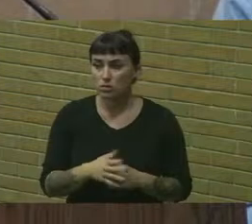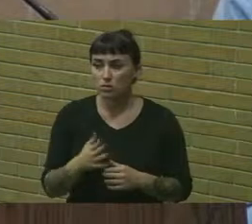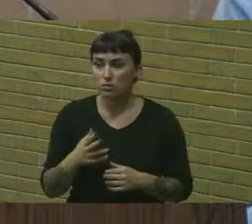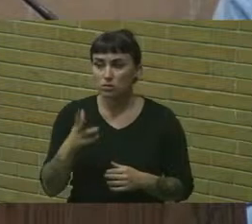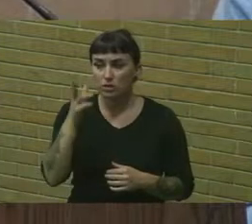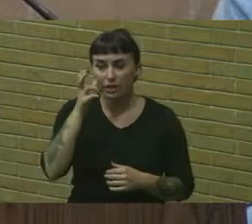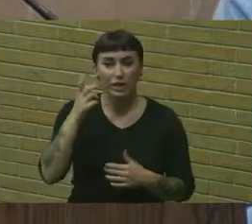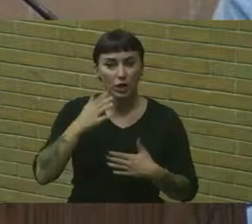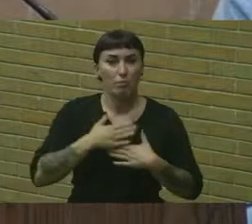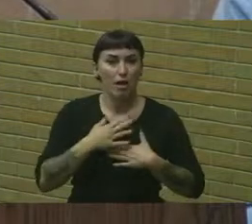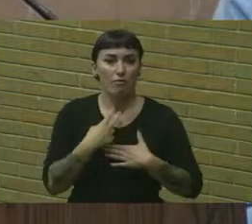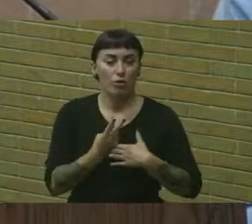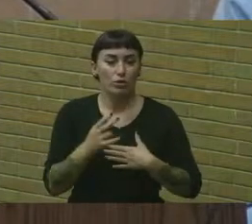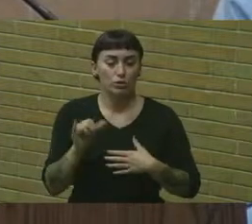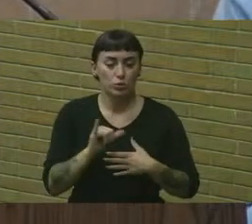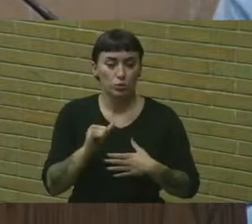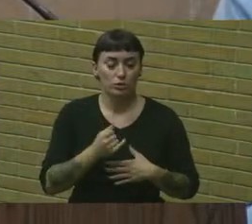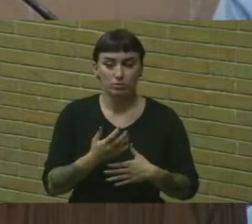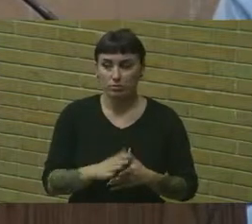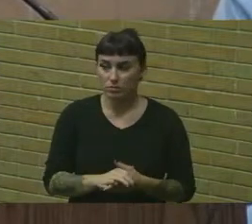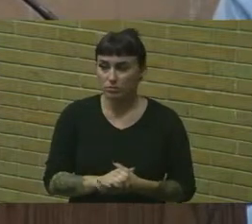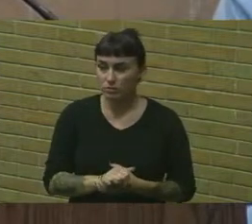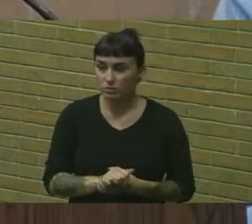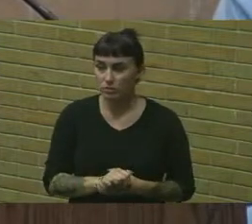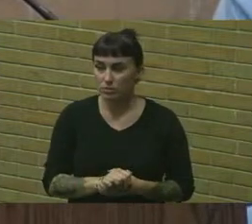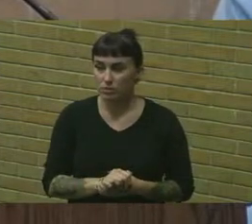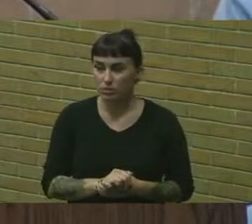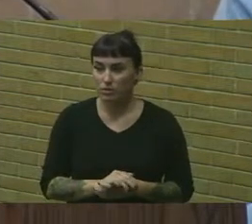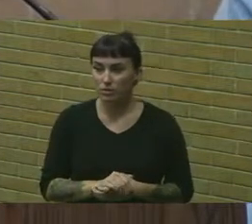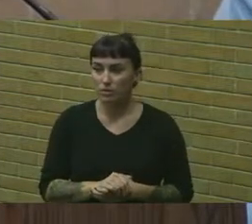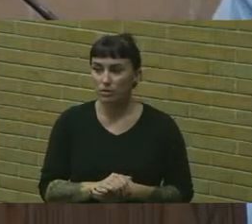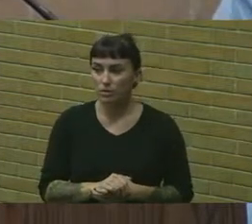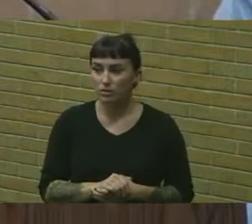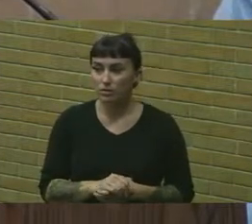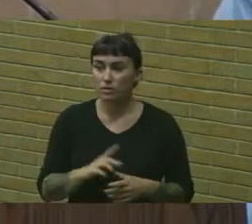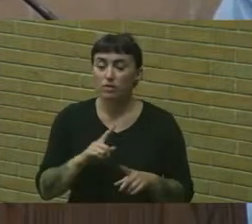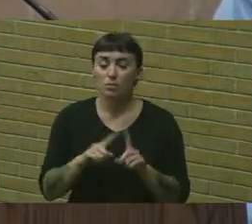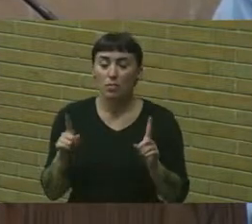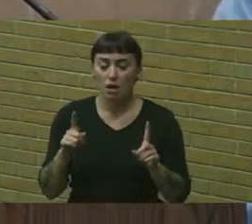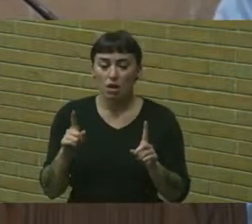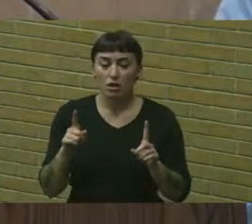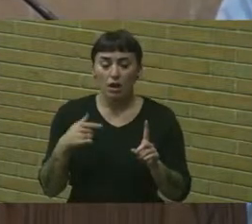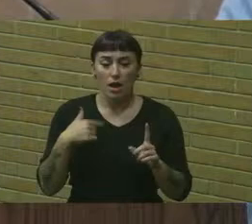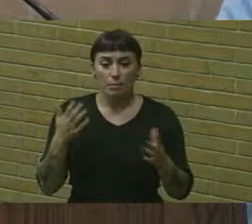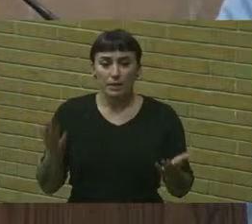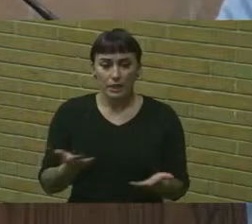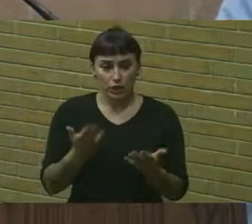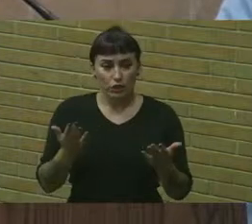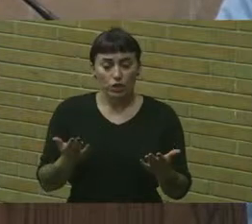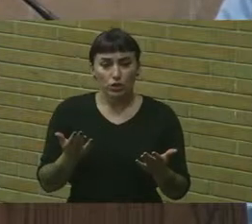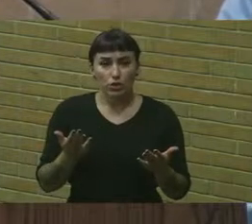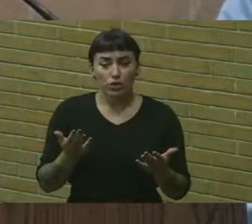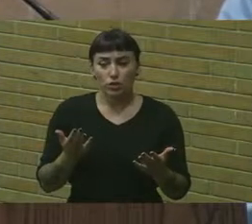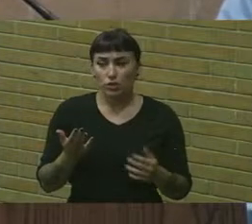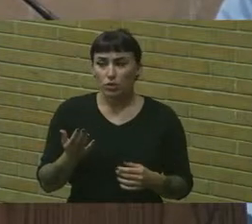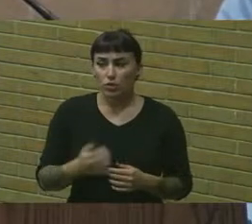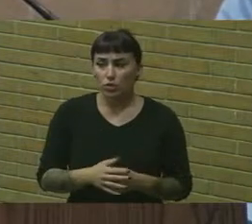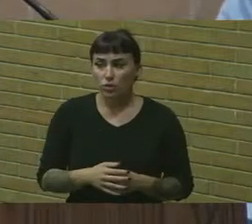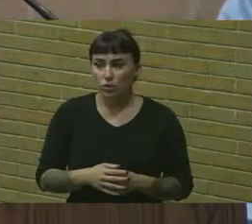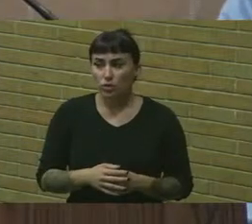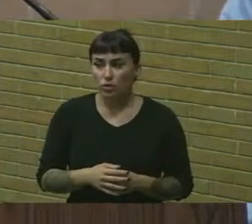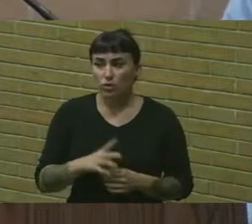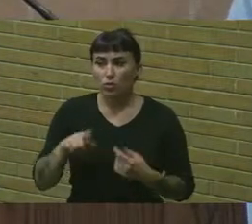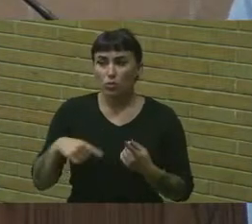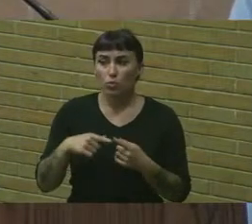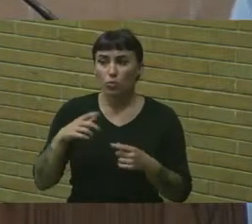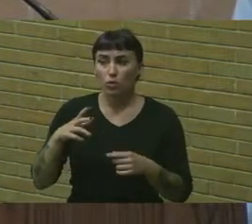voice too. Never mind the hoarseness. But I'm here because one of the